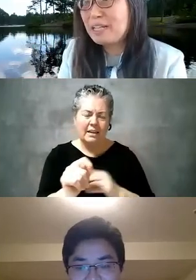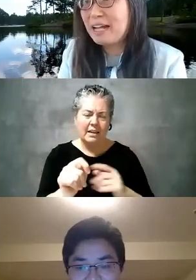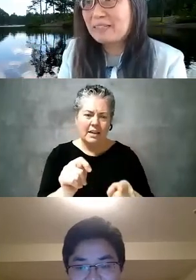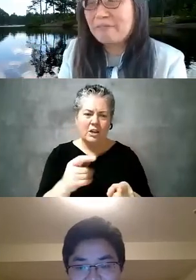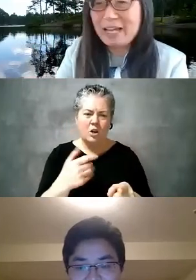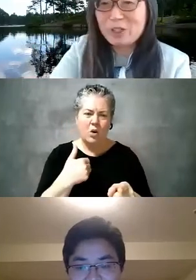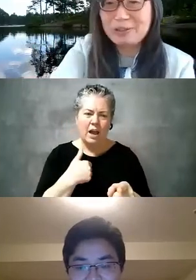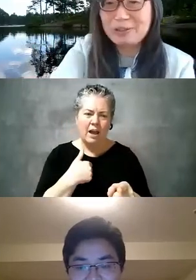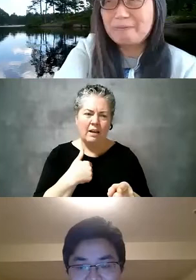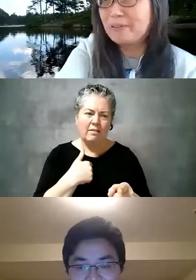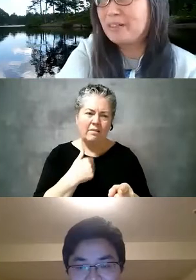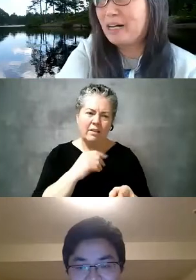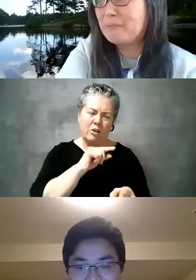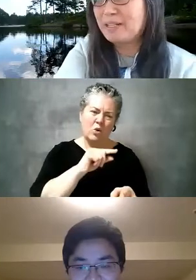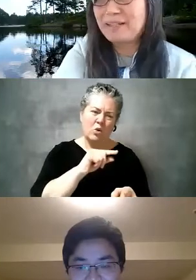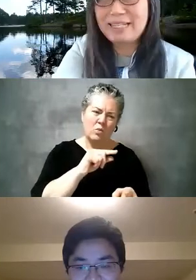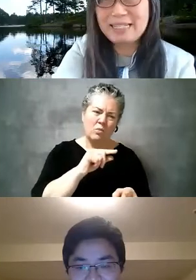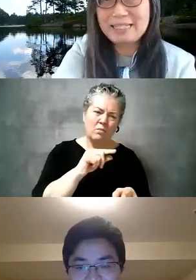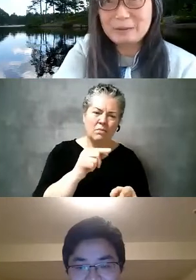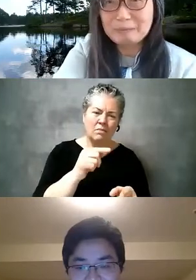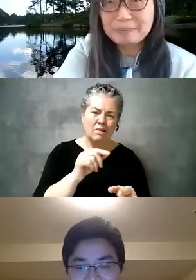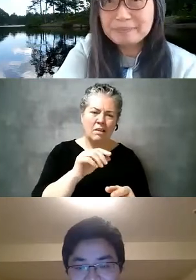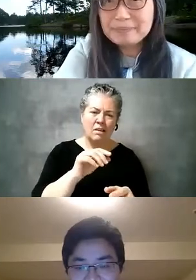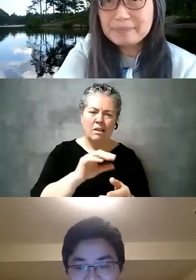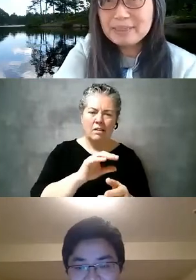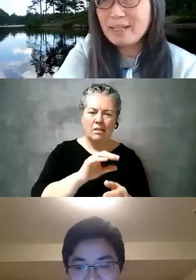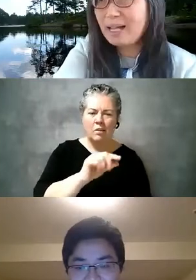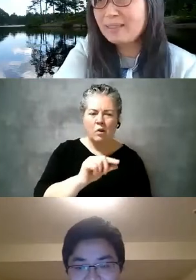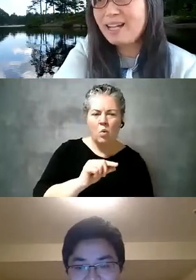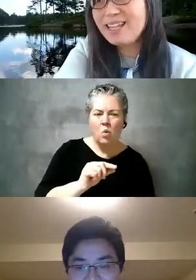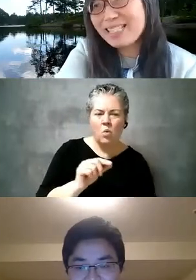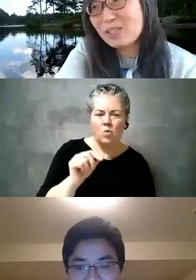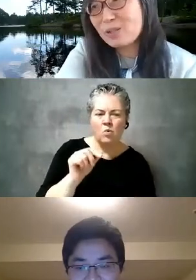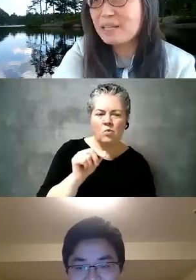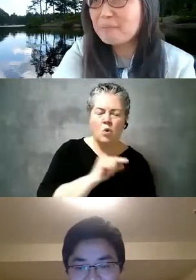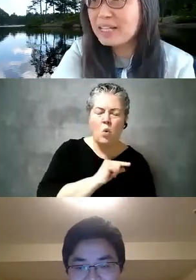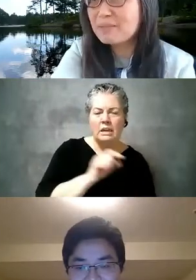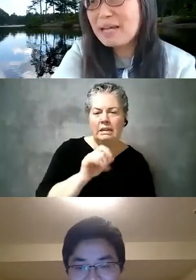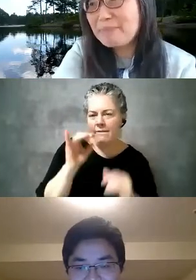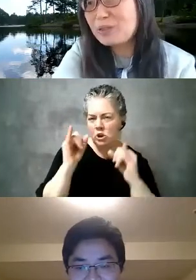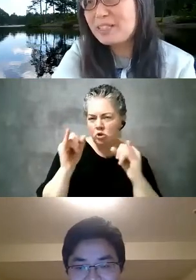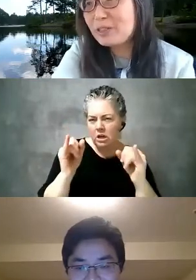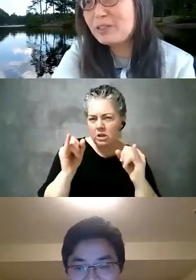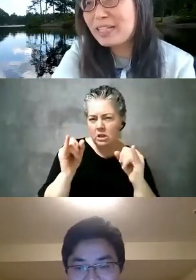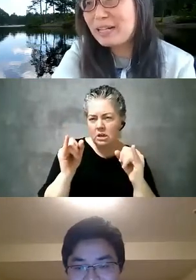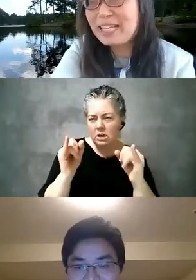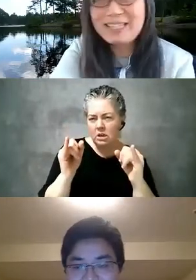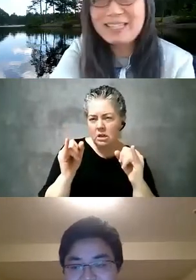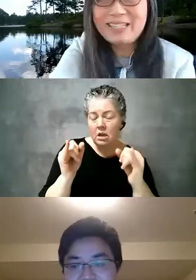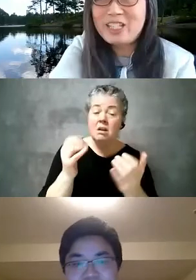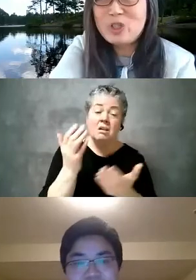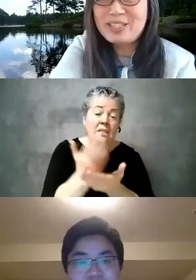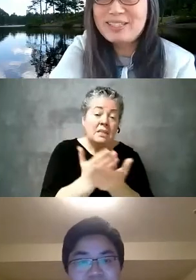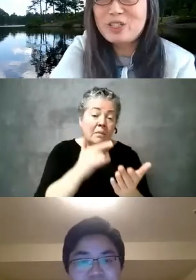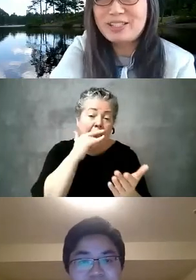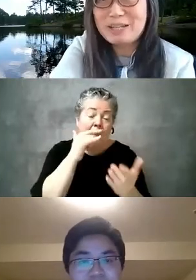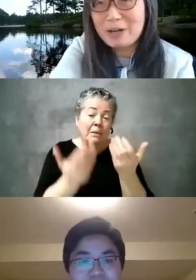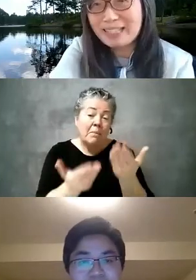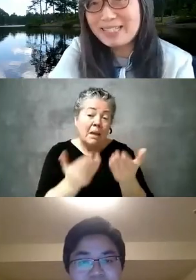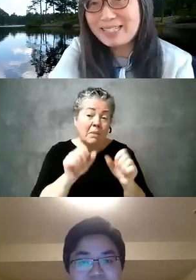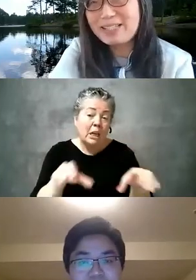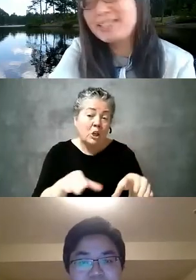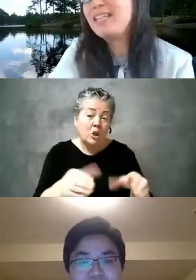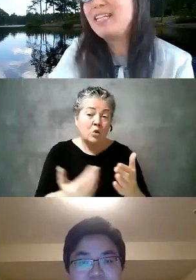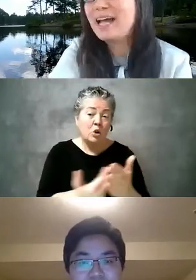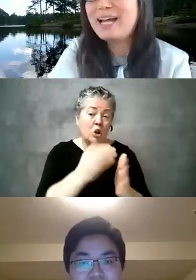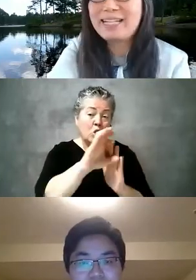seems to be counterfactual for almost all the kids. Not necessarily. Some kids might be using the new curriculum, yet the teacher didn't change their